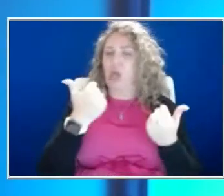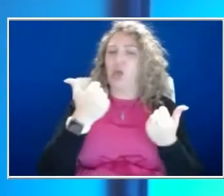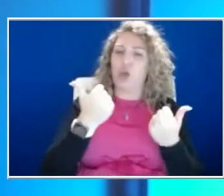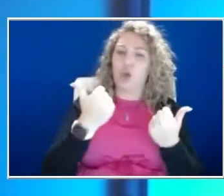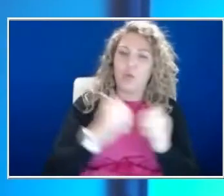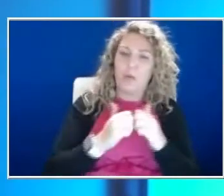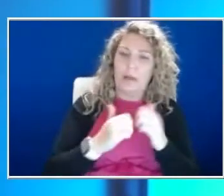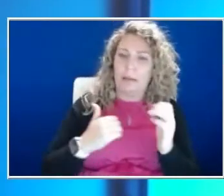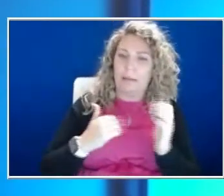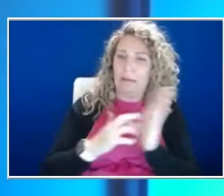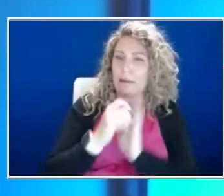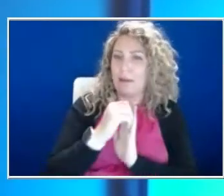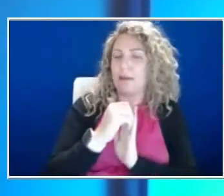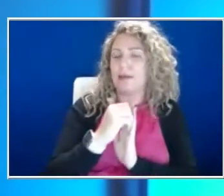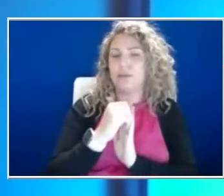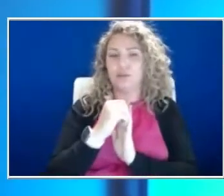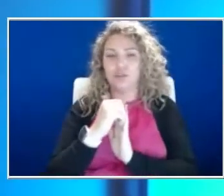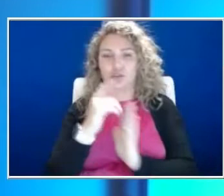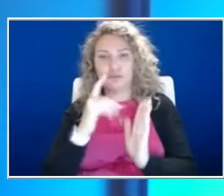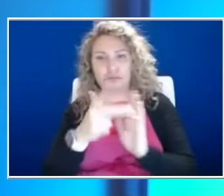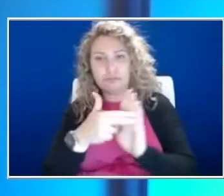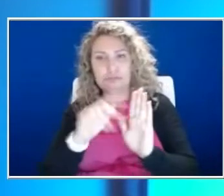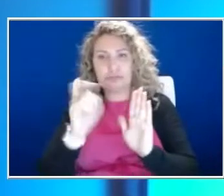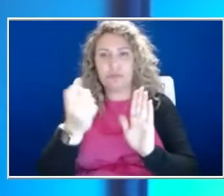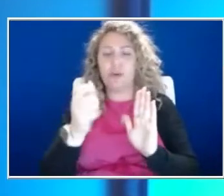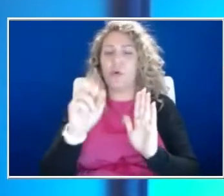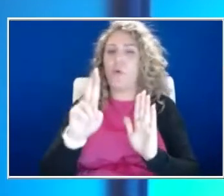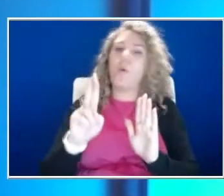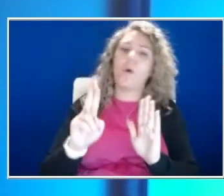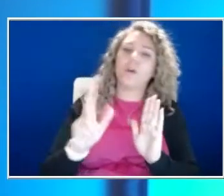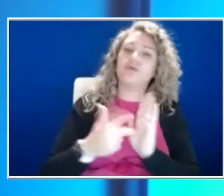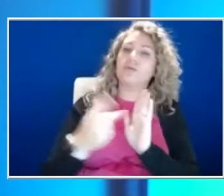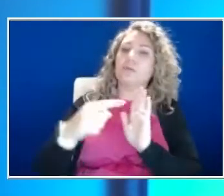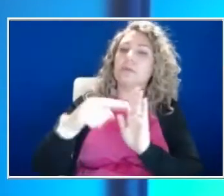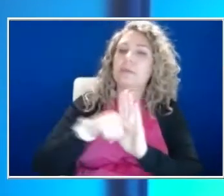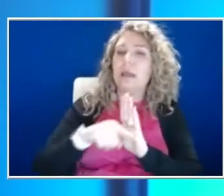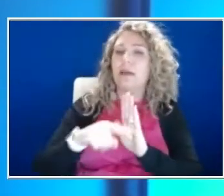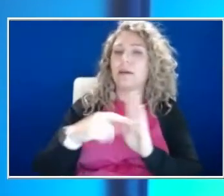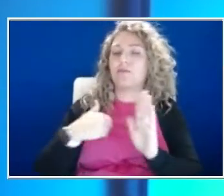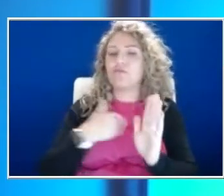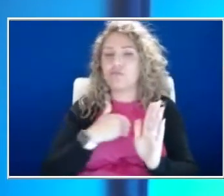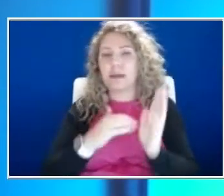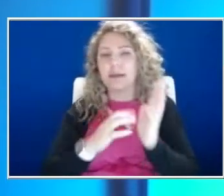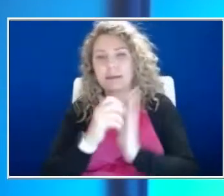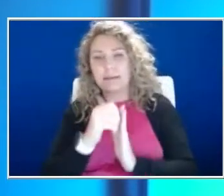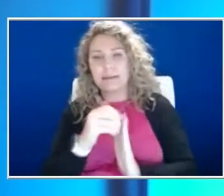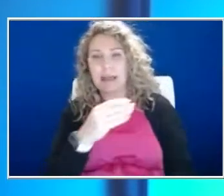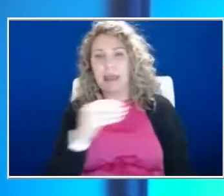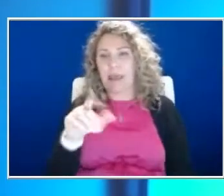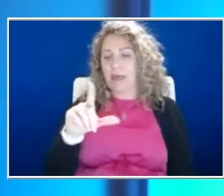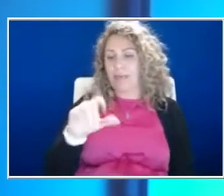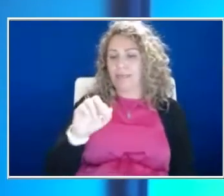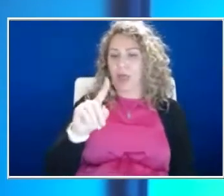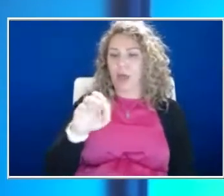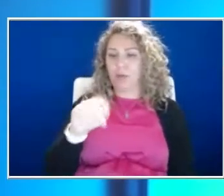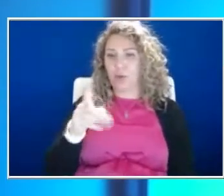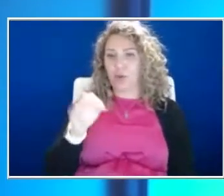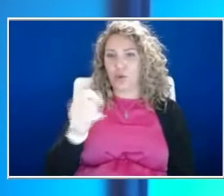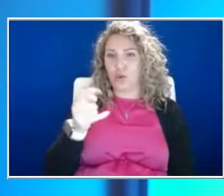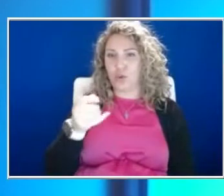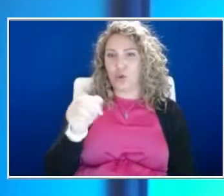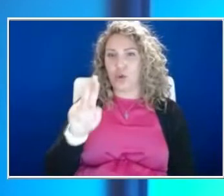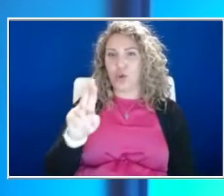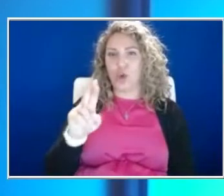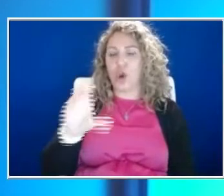who have a triple negative breast cancer, we now know that patients that have lobular carcinoma, in particular